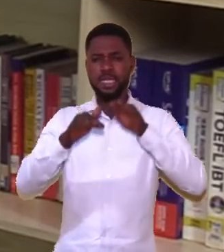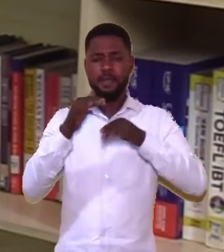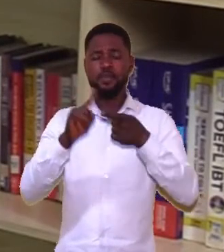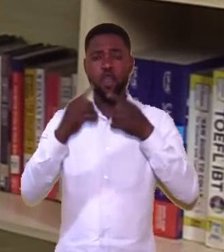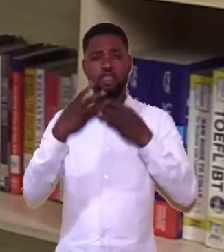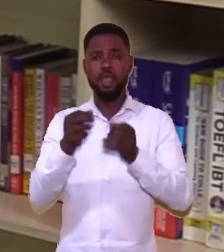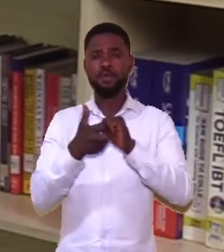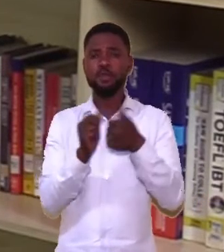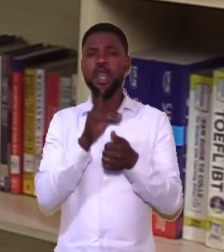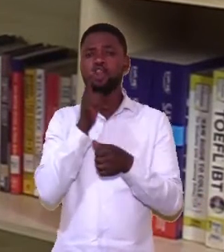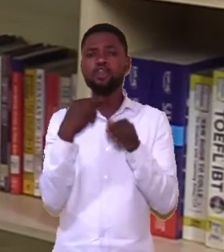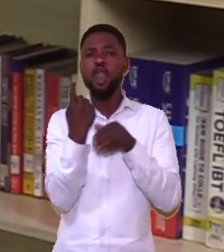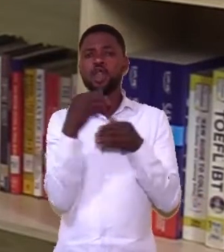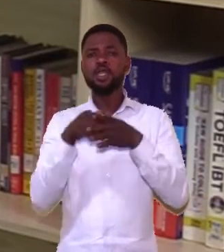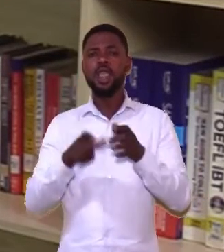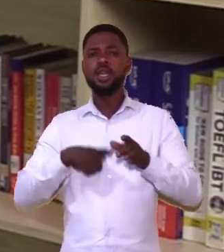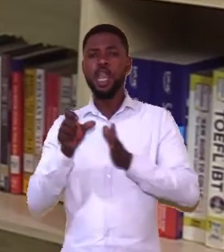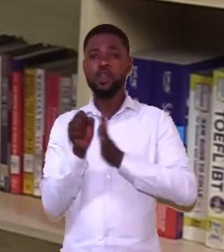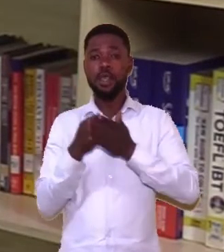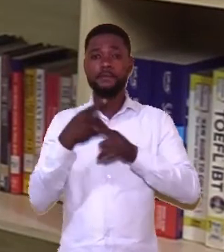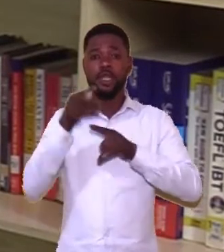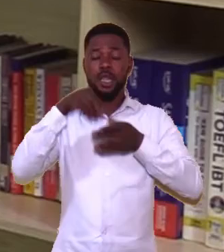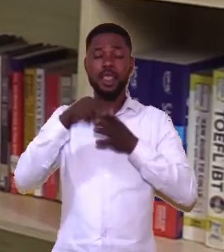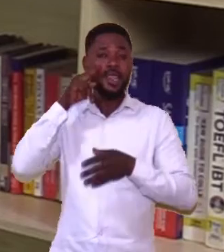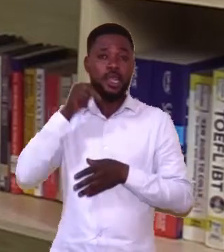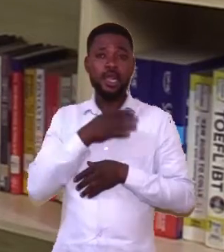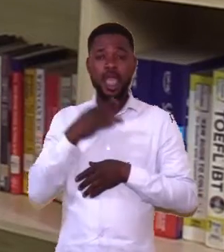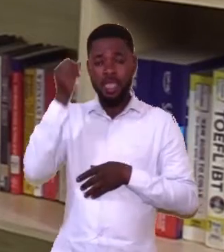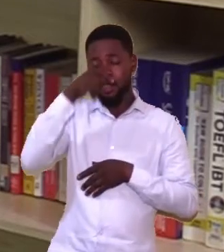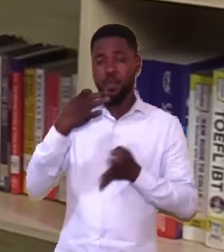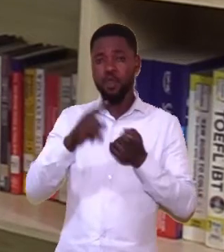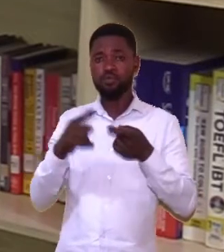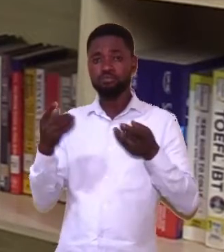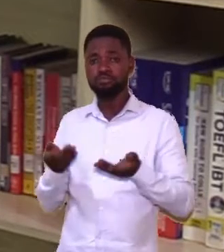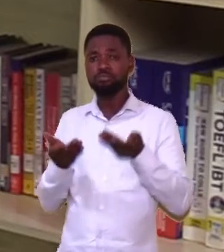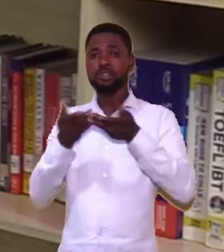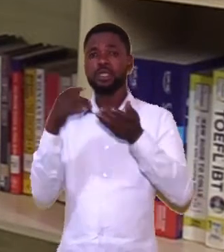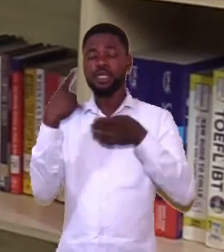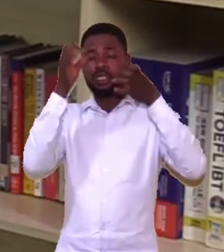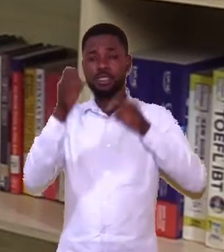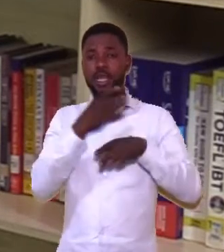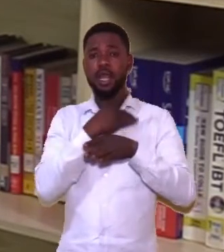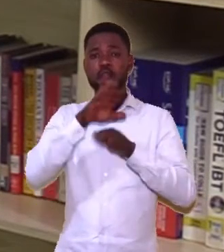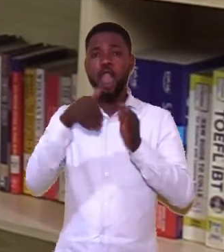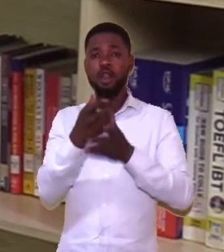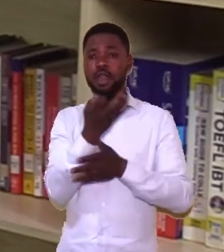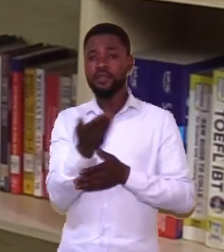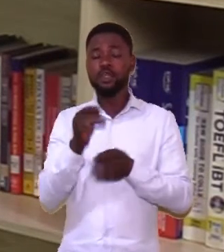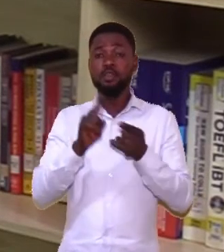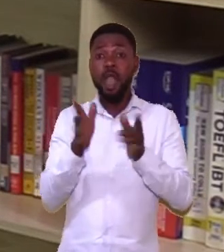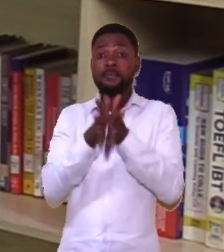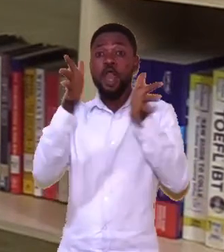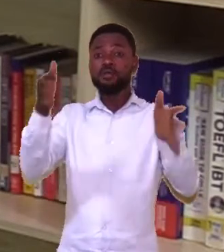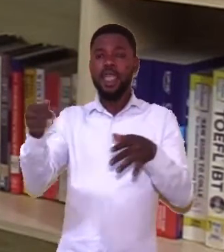STEM concepts to solve problems not only in Lagos State, but across Nigeria and across Africa. So we'll be introducing the teachers and the students to all of this